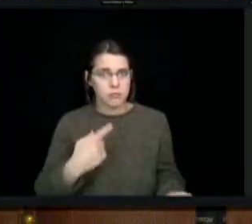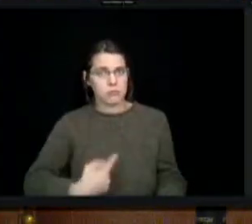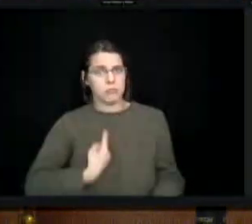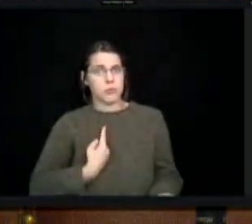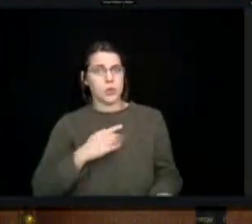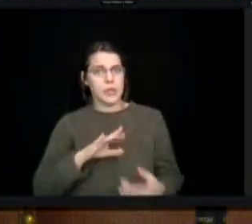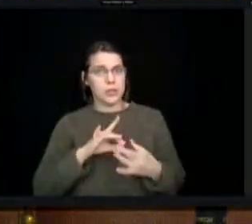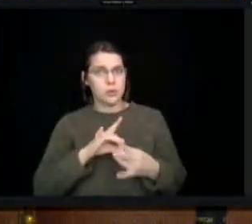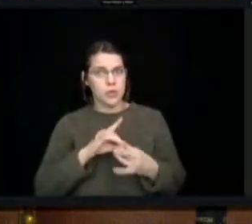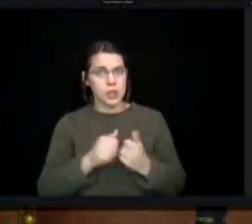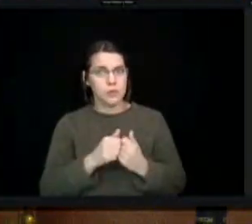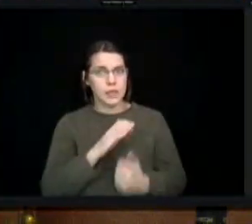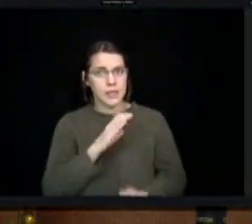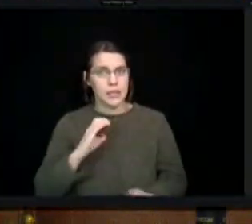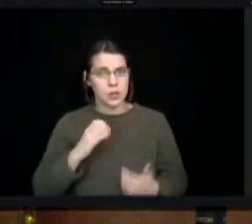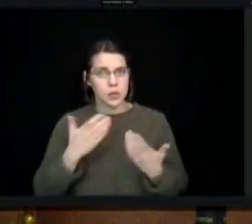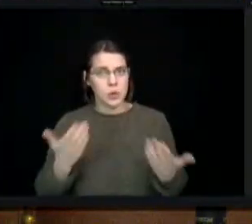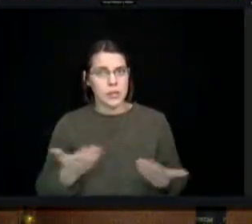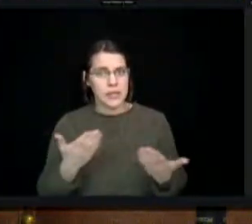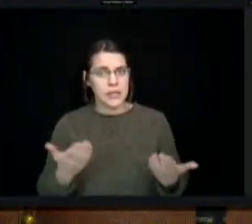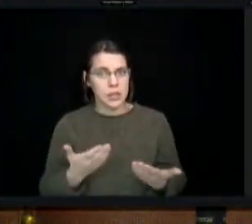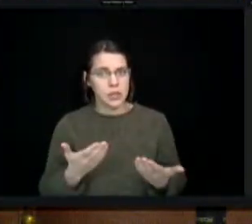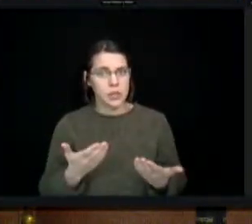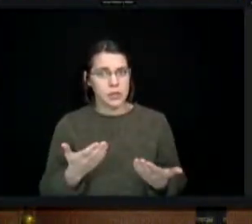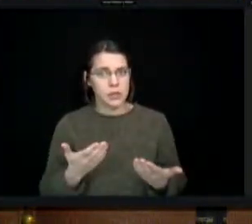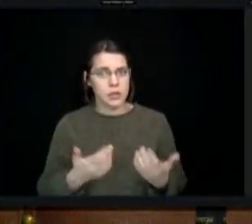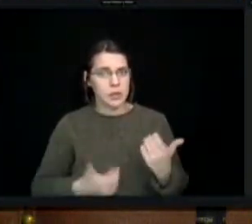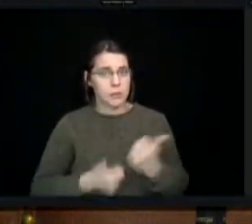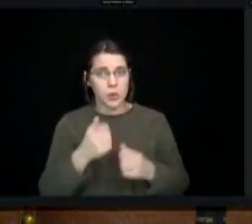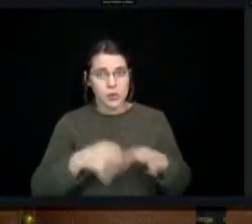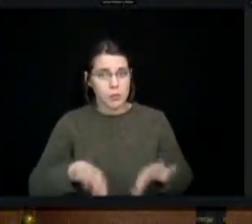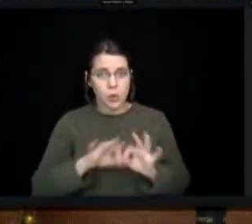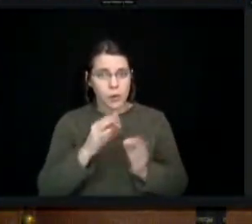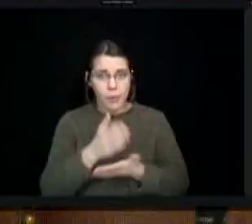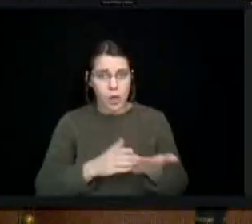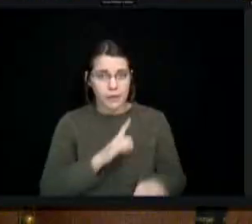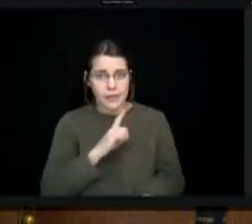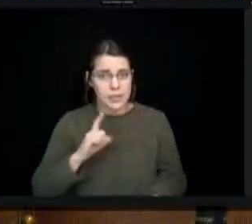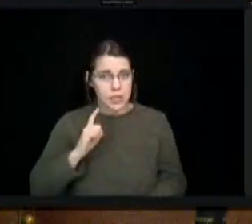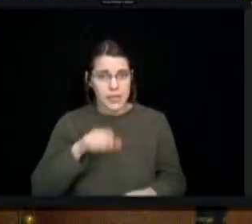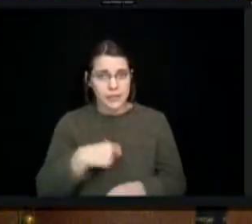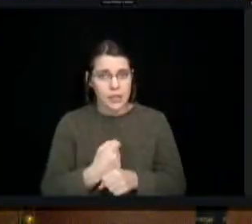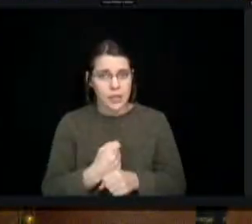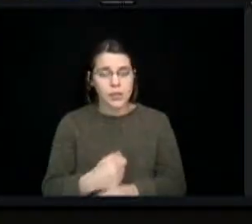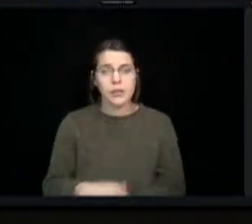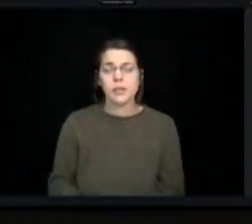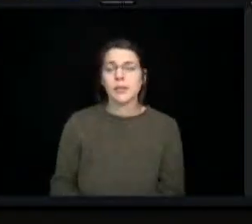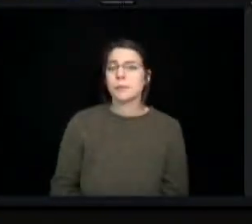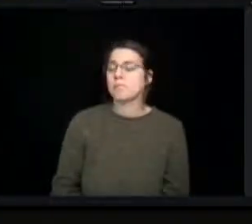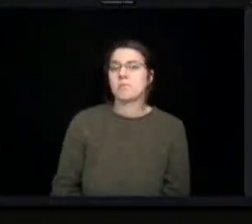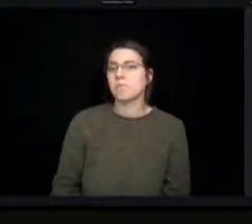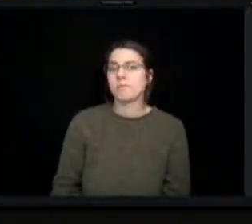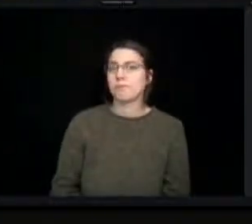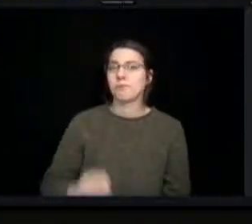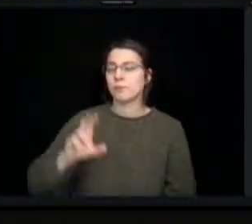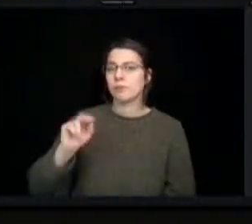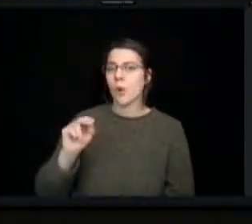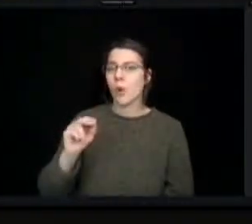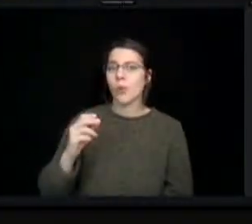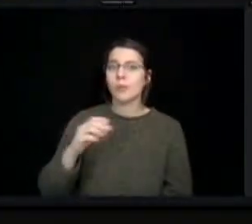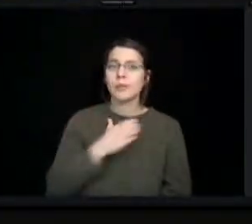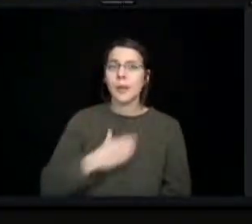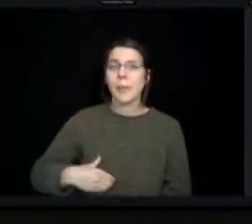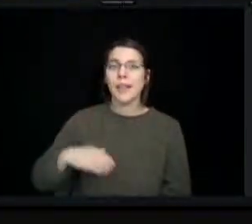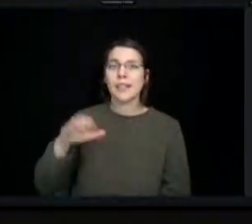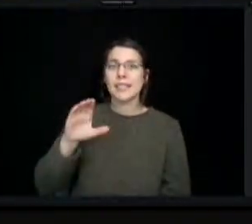this kind of the most important part of the legislative year? I wouldn't. The mayor is the CEO of the